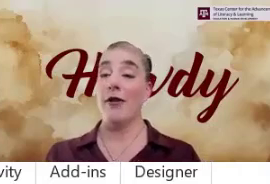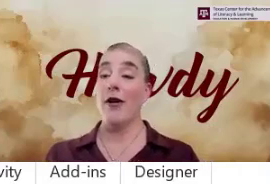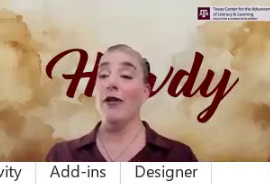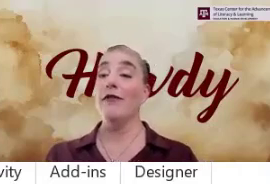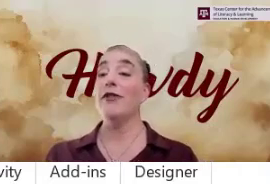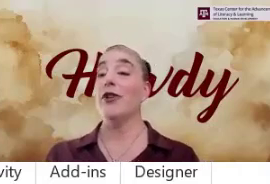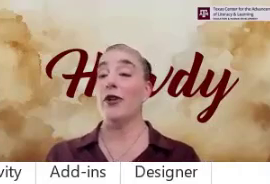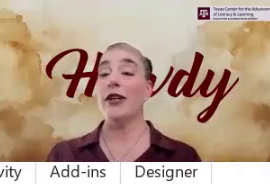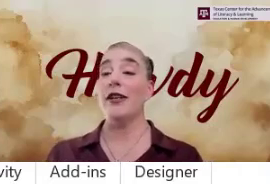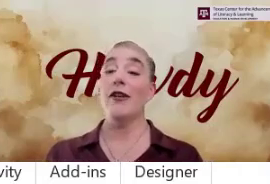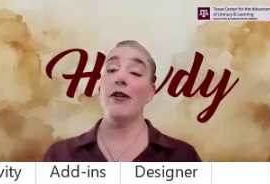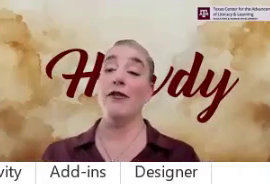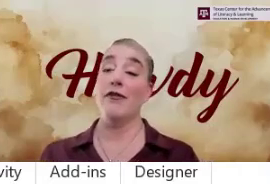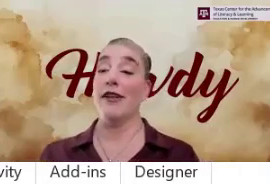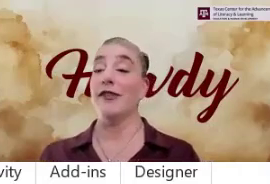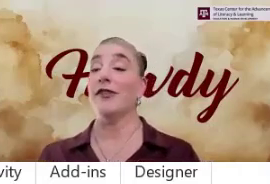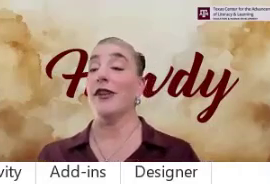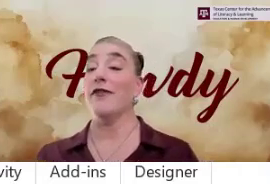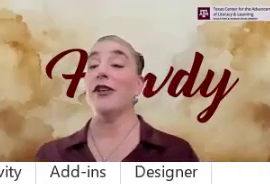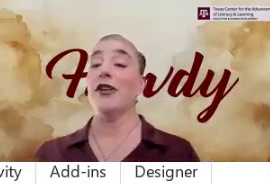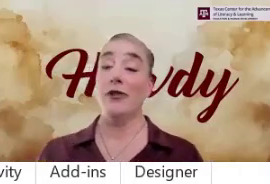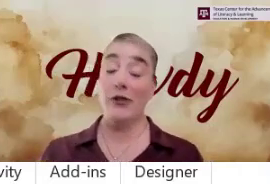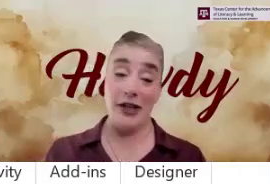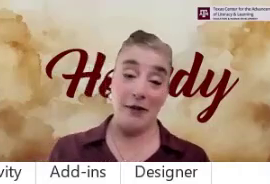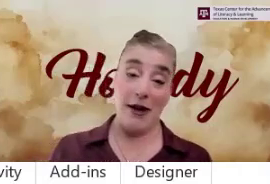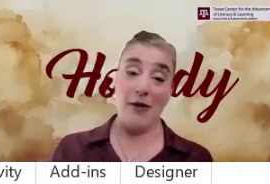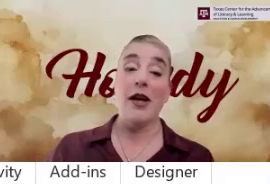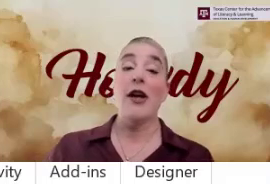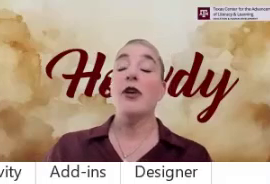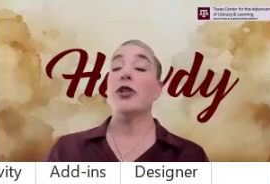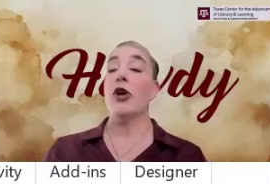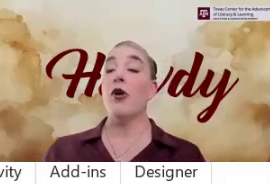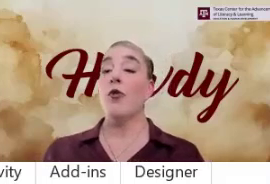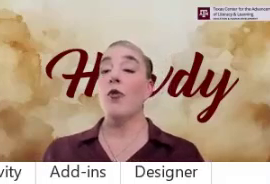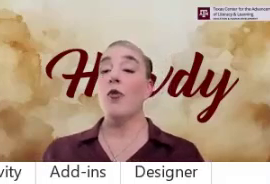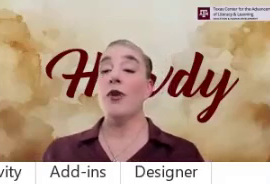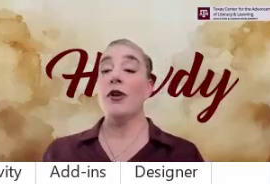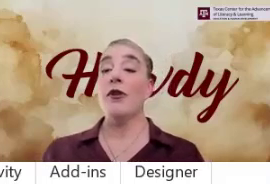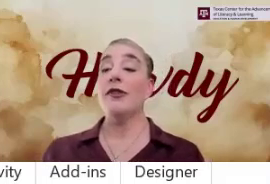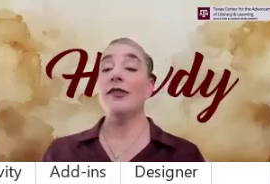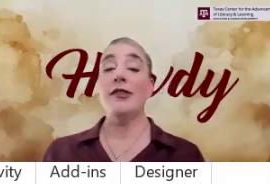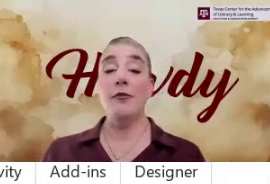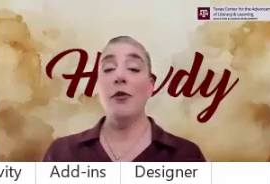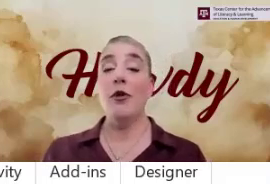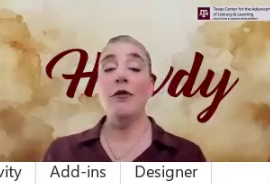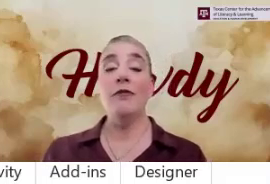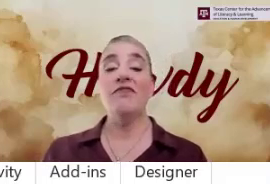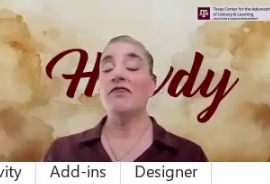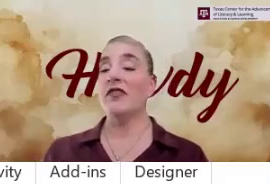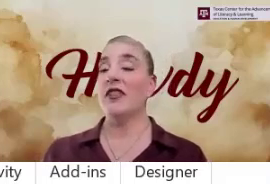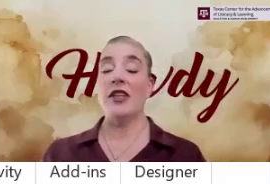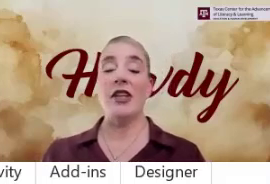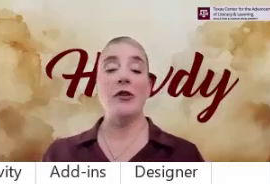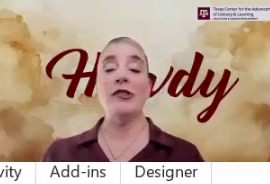excited about all of the jargon and all of the fancy stuff that you're learning about. So,